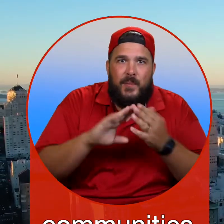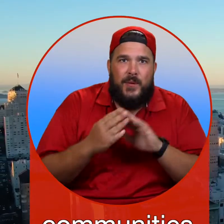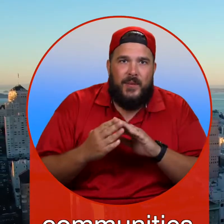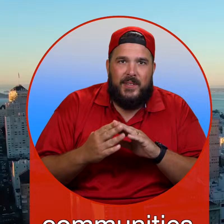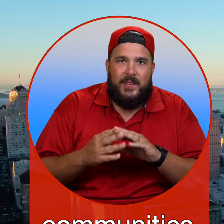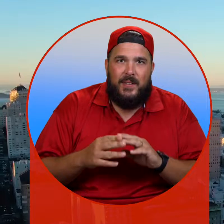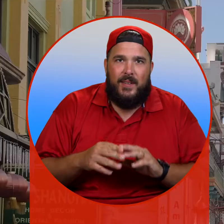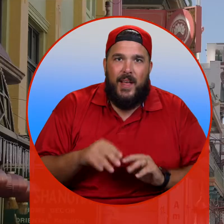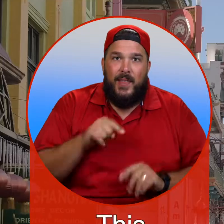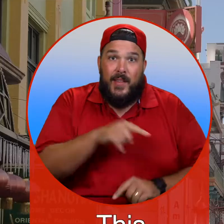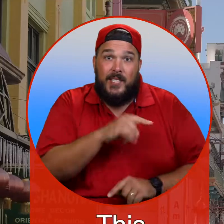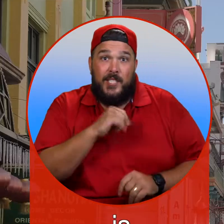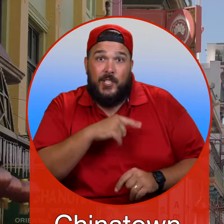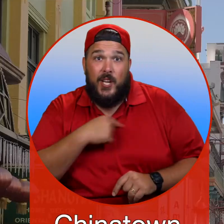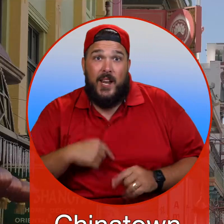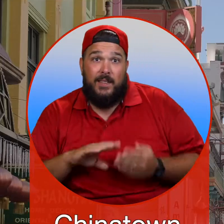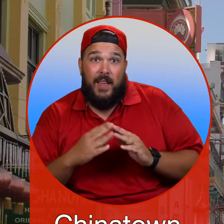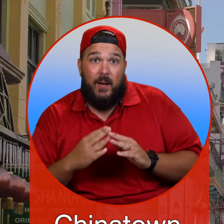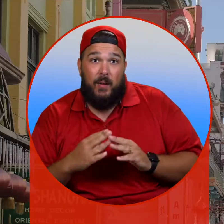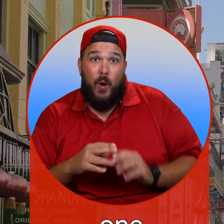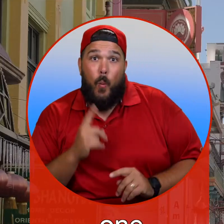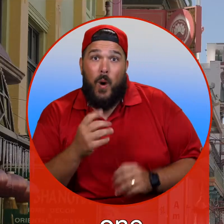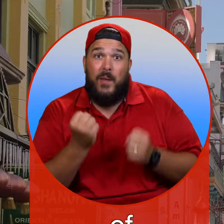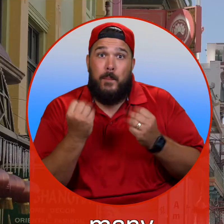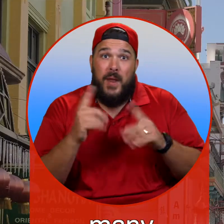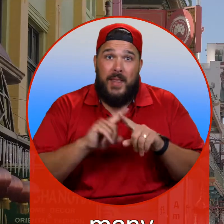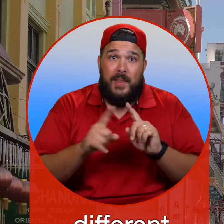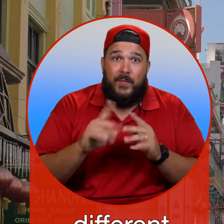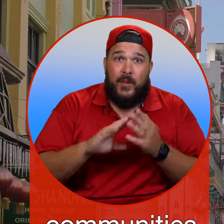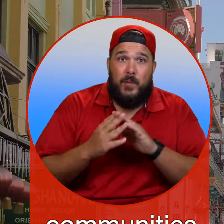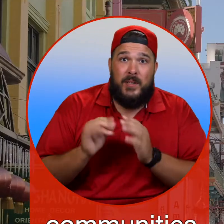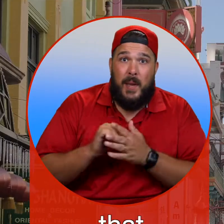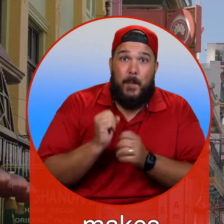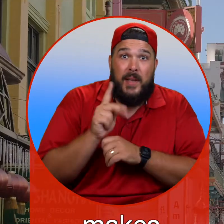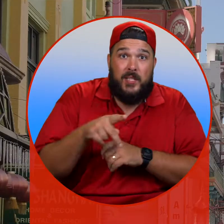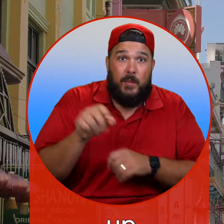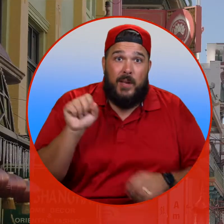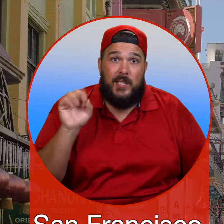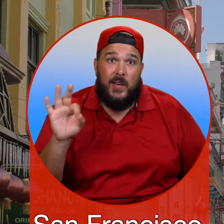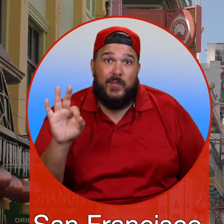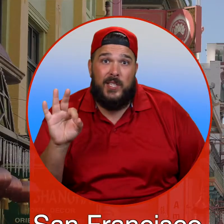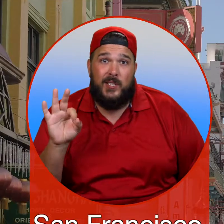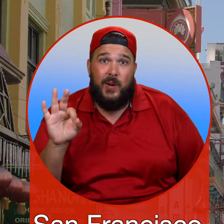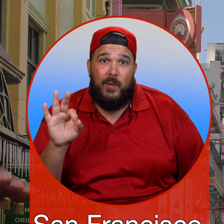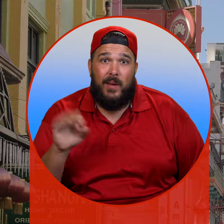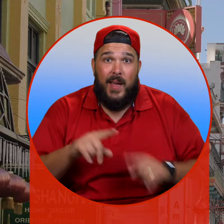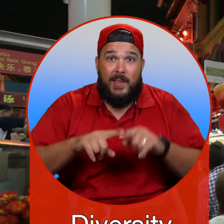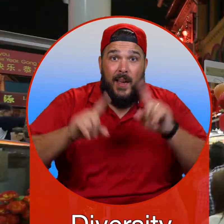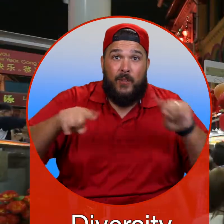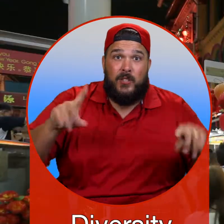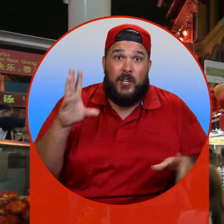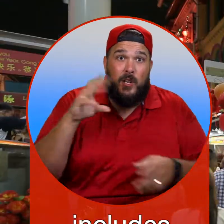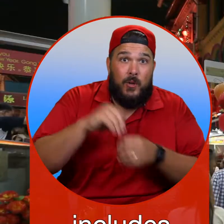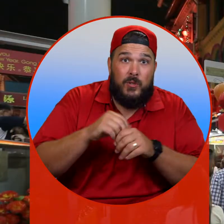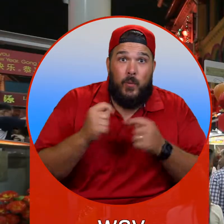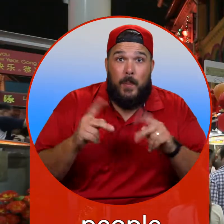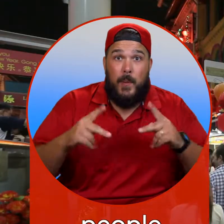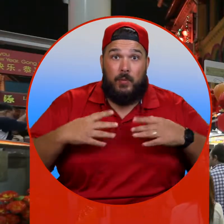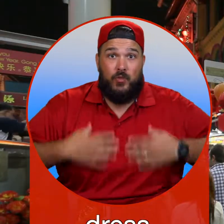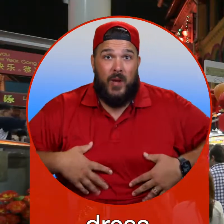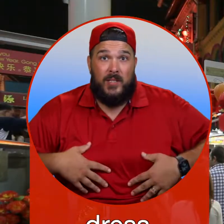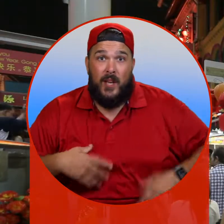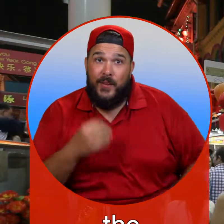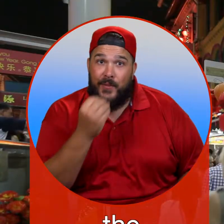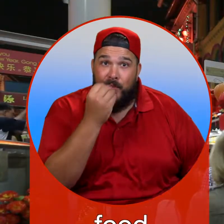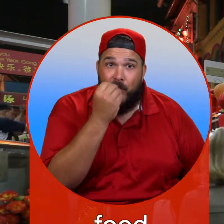diverse communities. This is Chinatown, one of many different communities that makes up San Francisco. Diversity includes the way